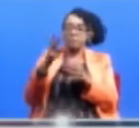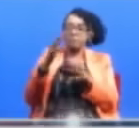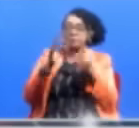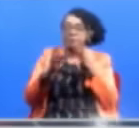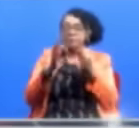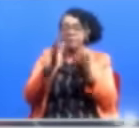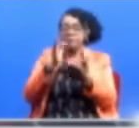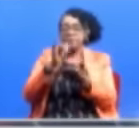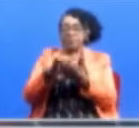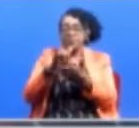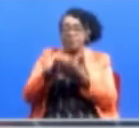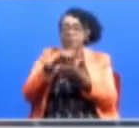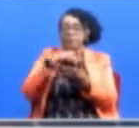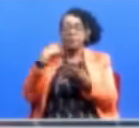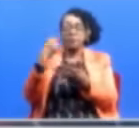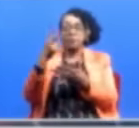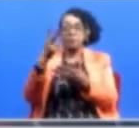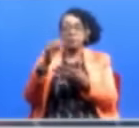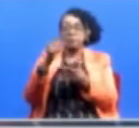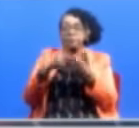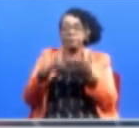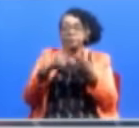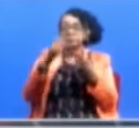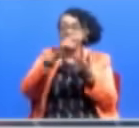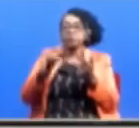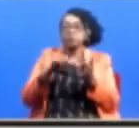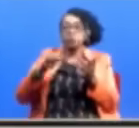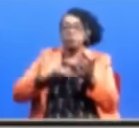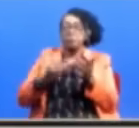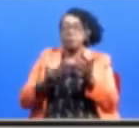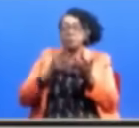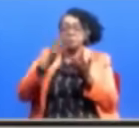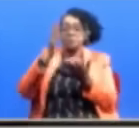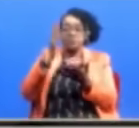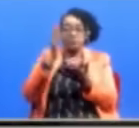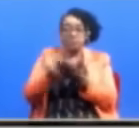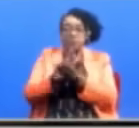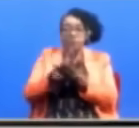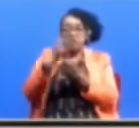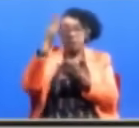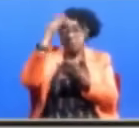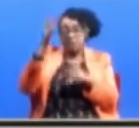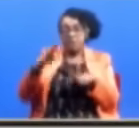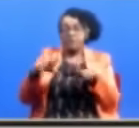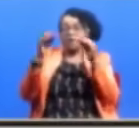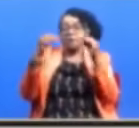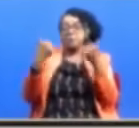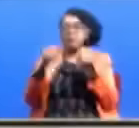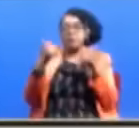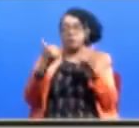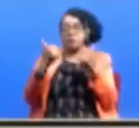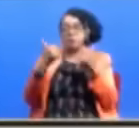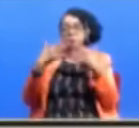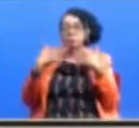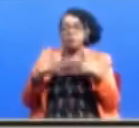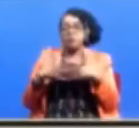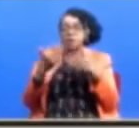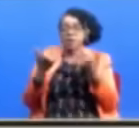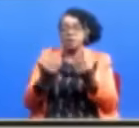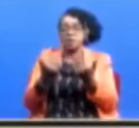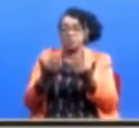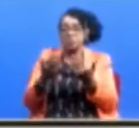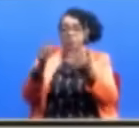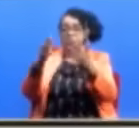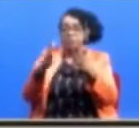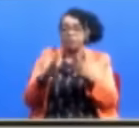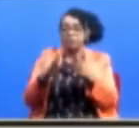gruesome murder of the 20-year-old woman whose head is yet to be retrieved and her body is currently